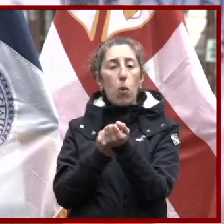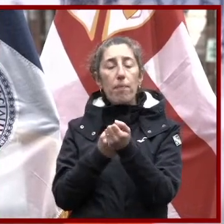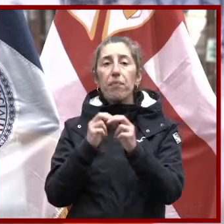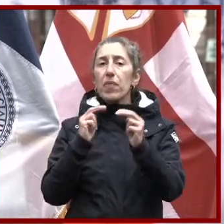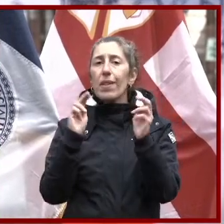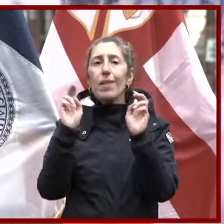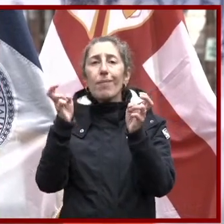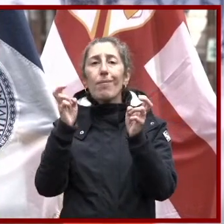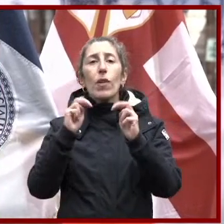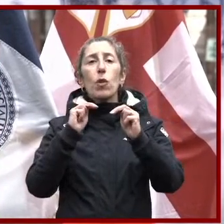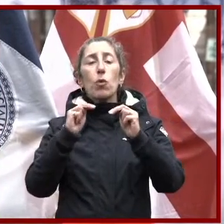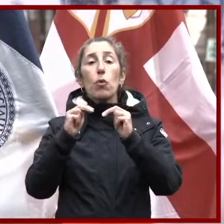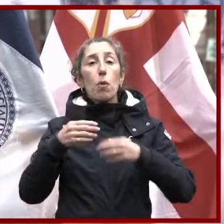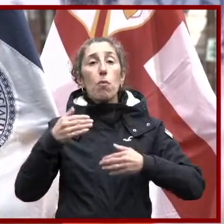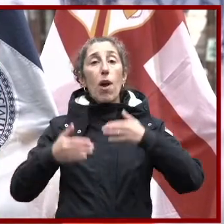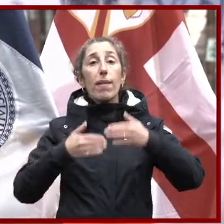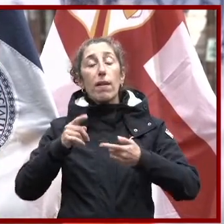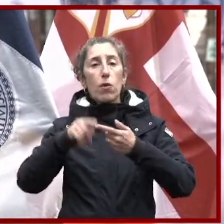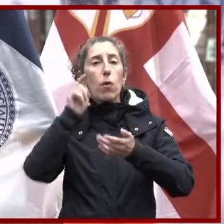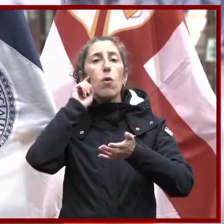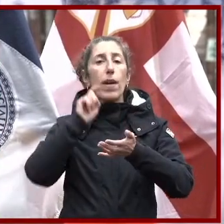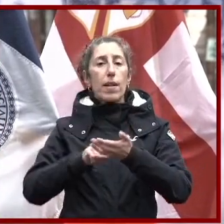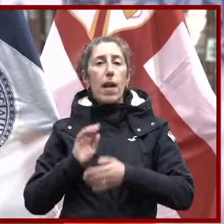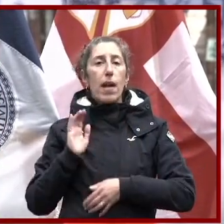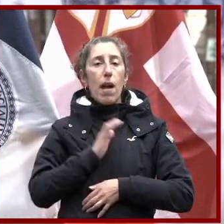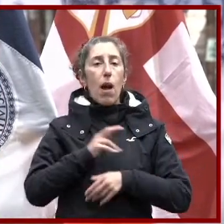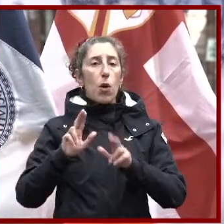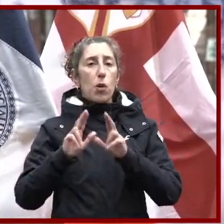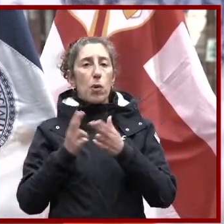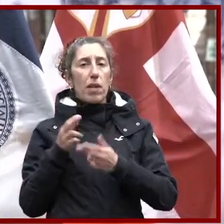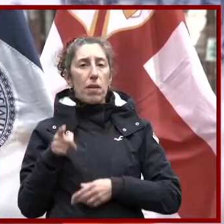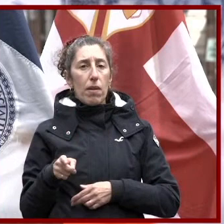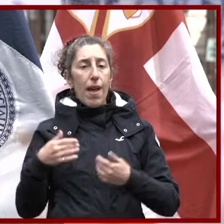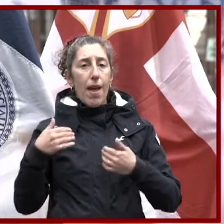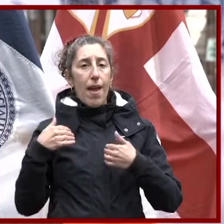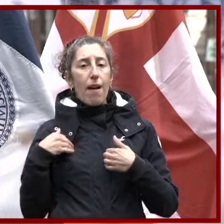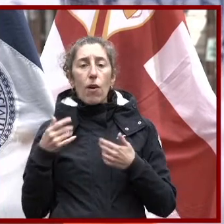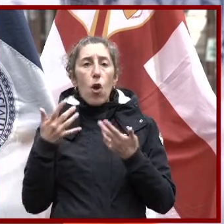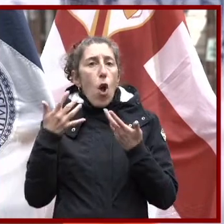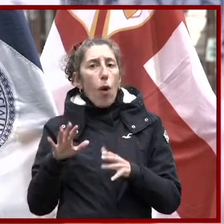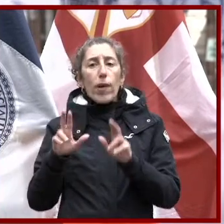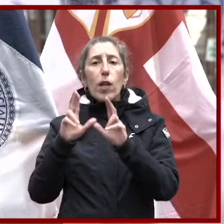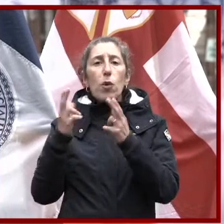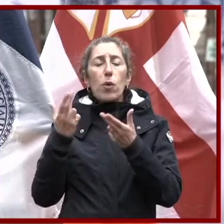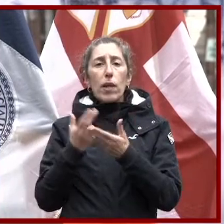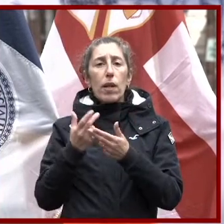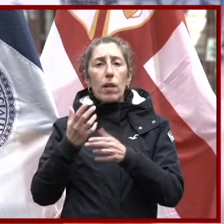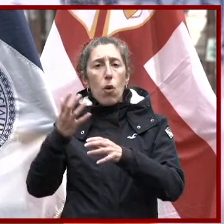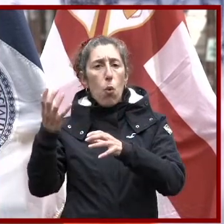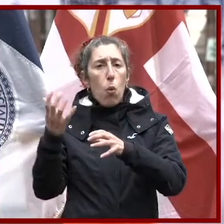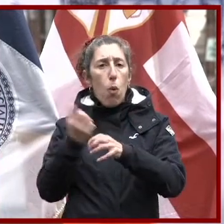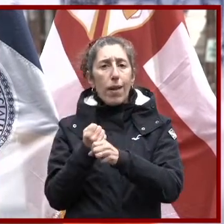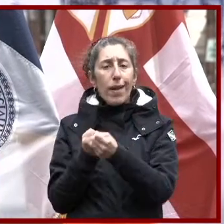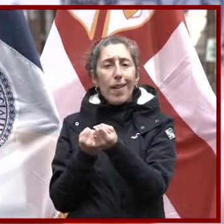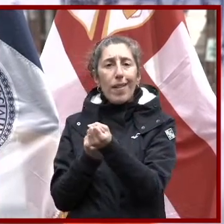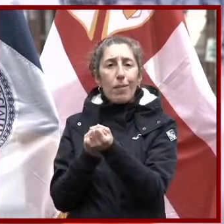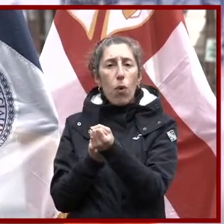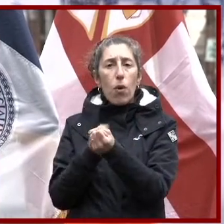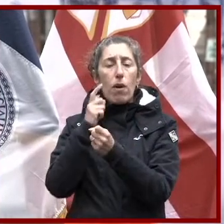recognizing our union, which has already won the support of a majority of its